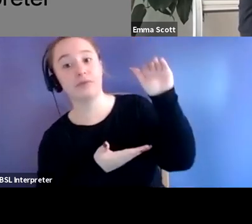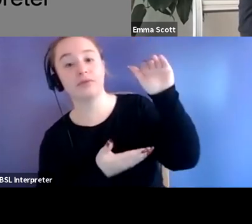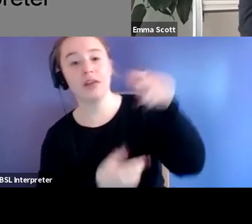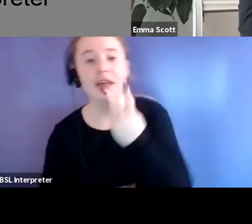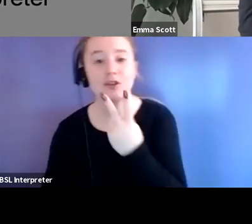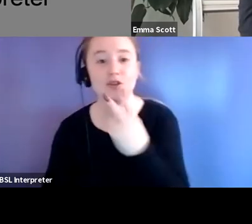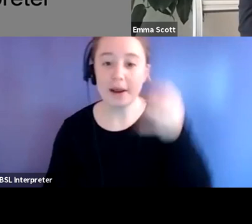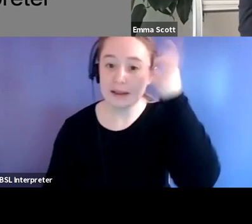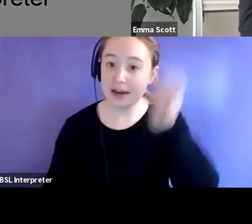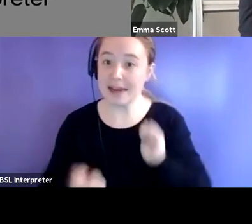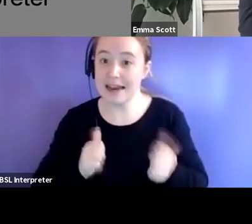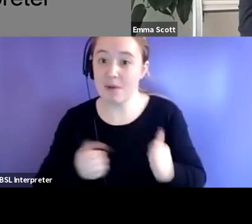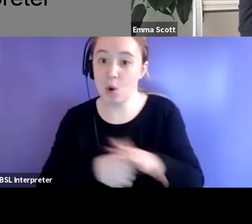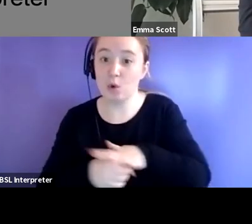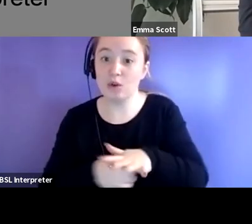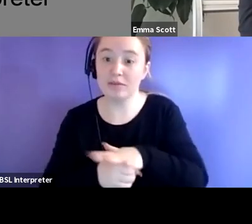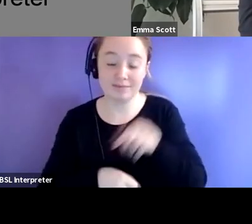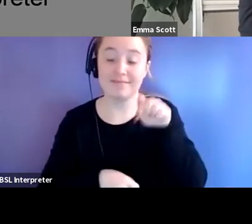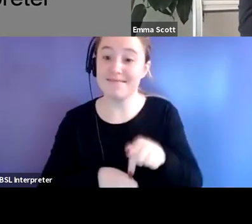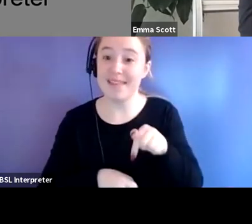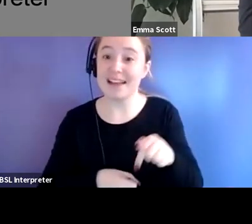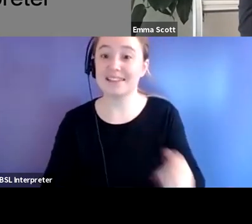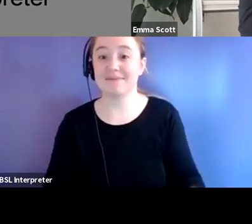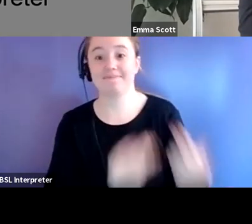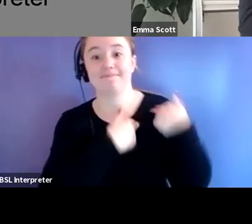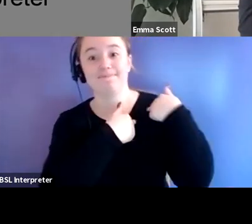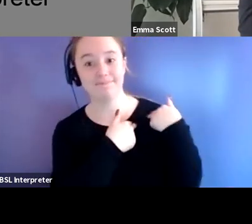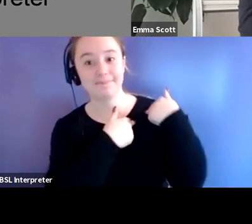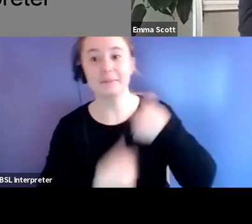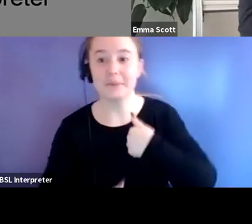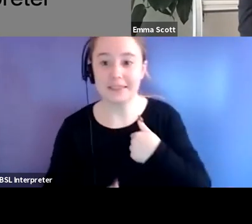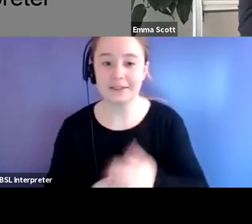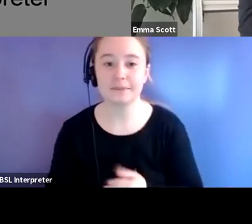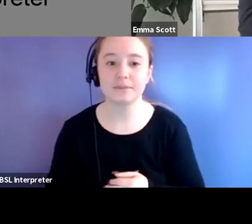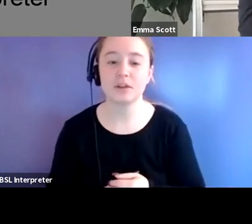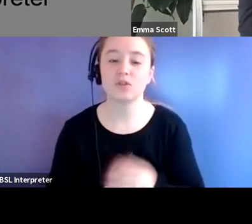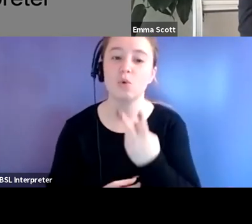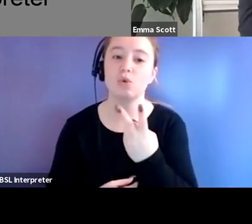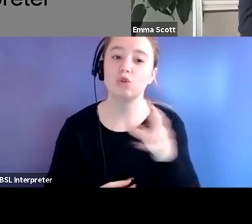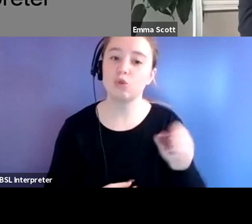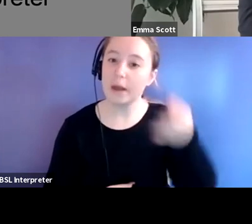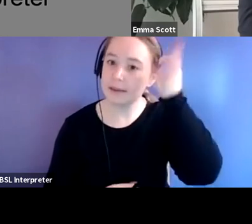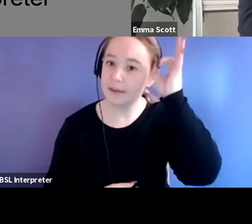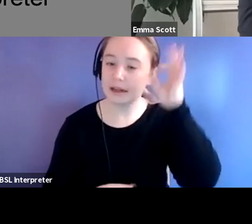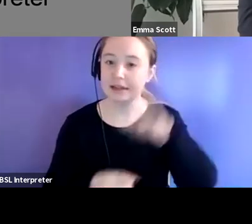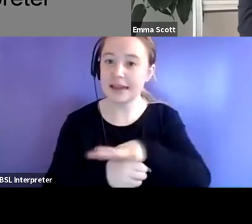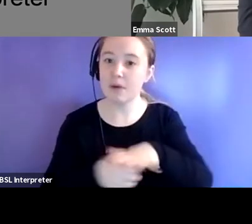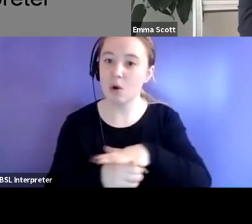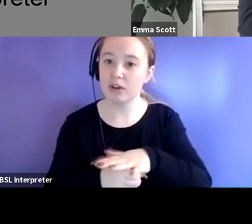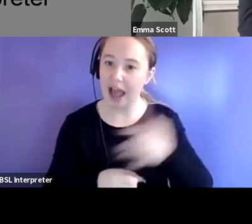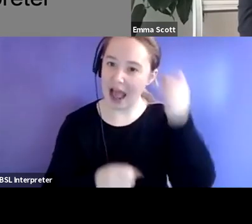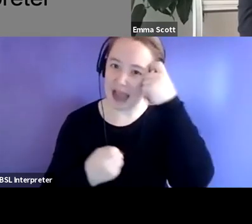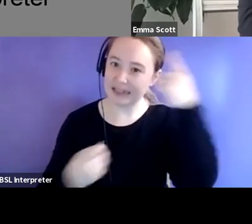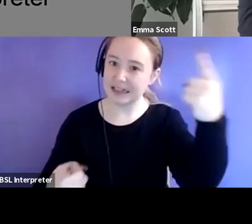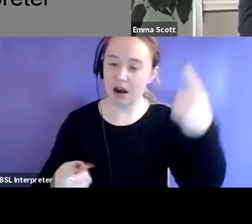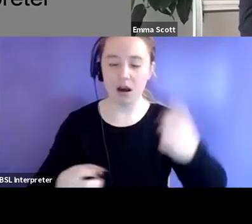one of those. And I guess just quickly, I mean, it was the evolution of 20-minute neighbourhoods happened quite fast in Scotland, or at least